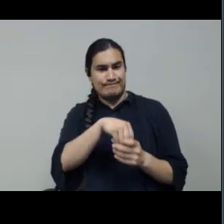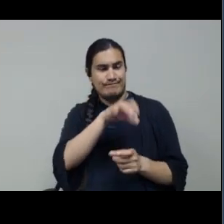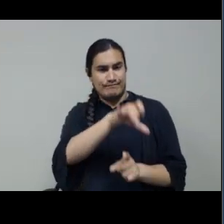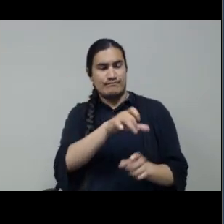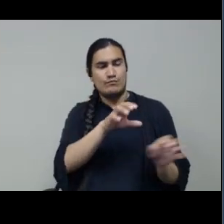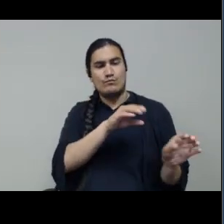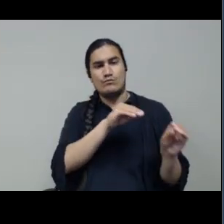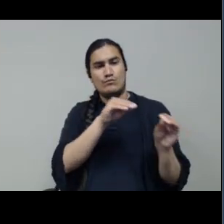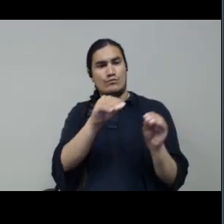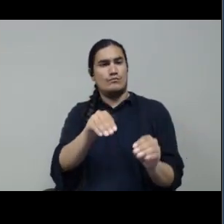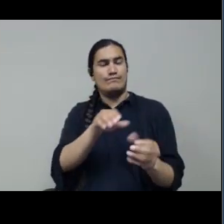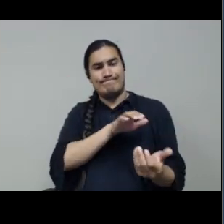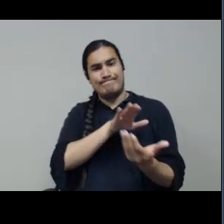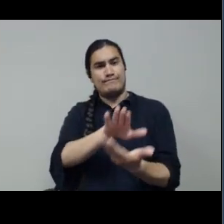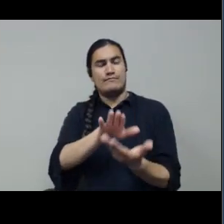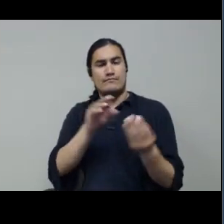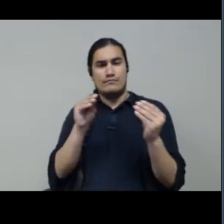towards,